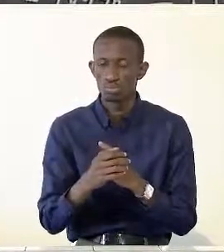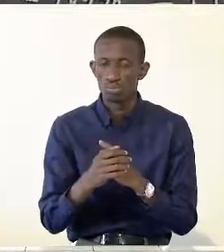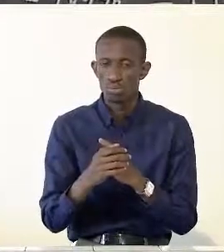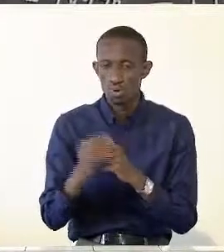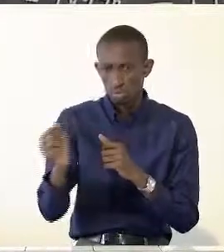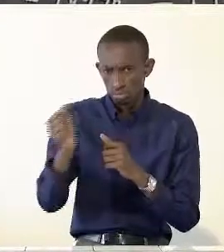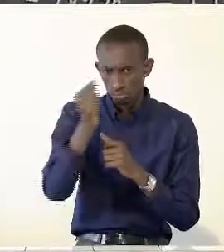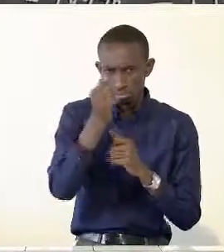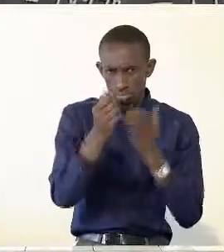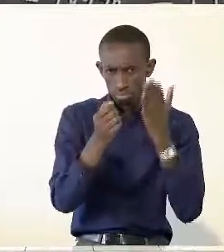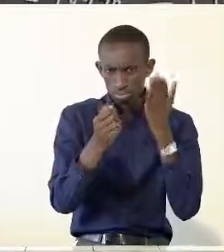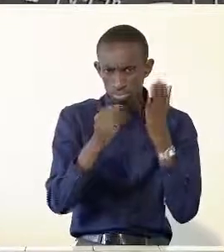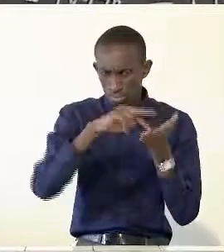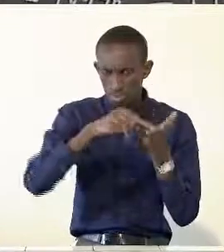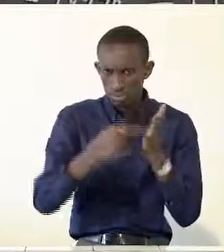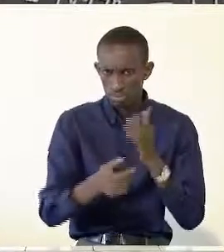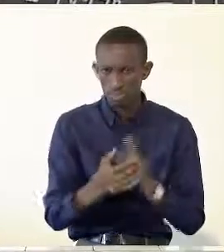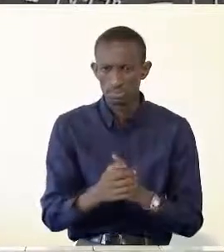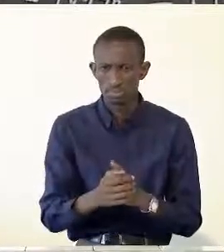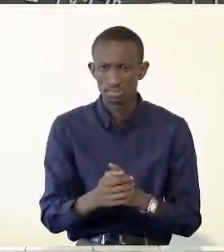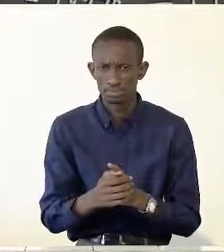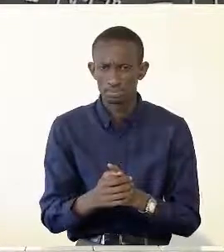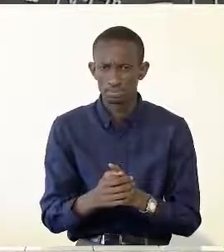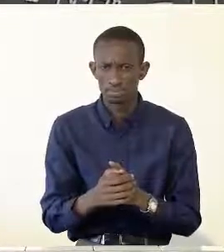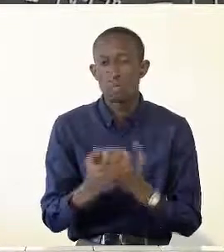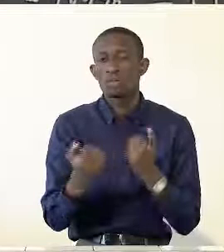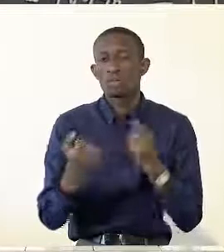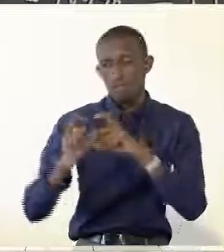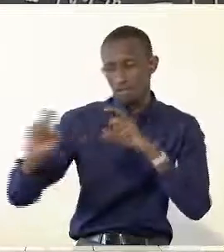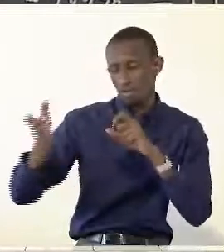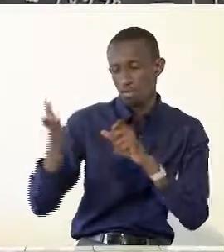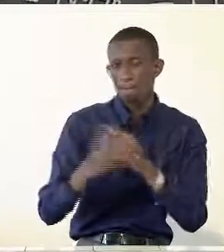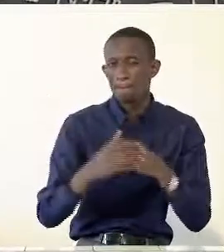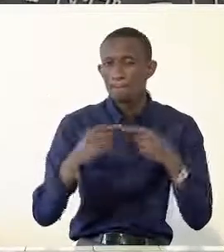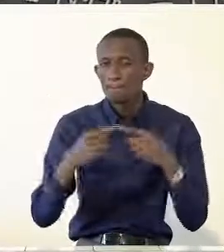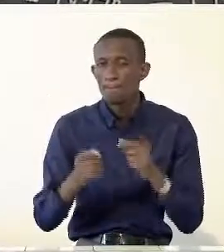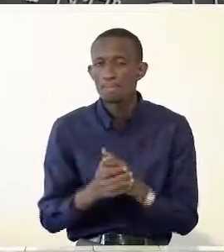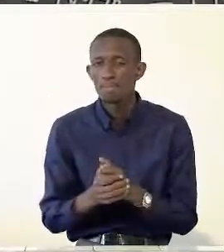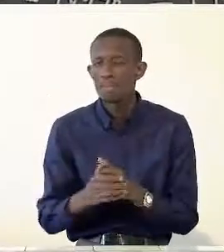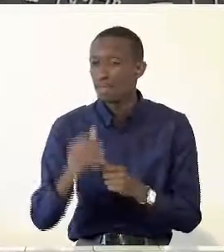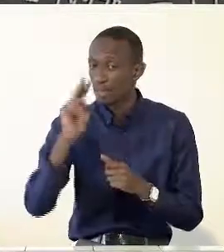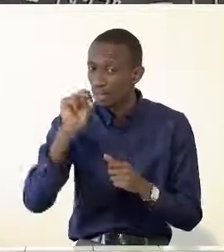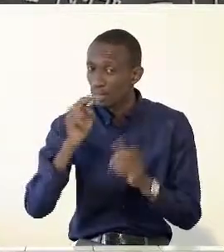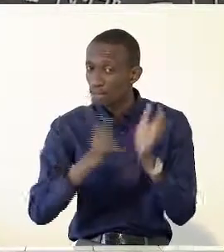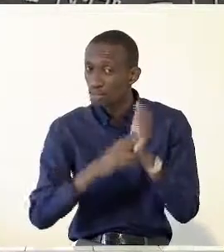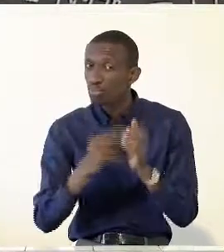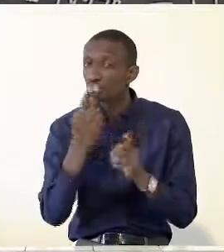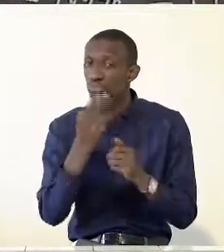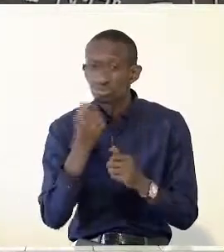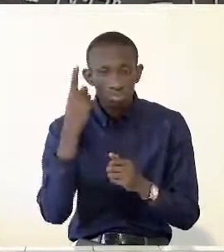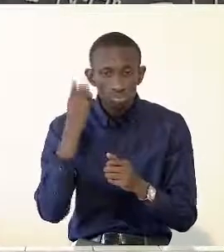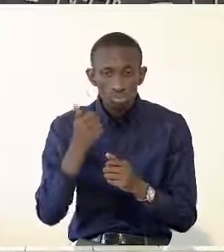x. Means that we have a dirty formula, but n is equal to 2, isn't